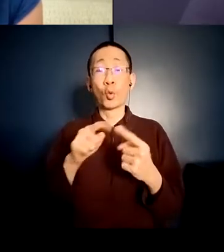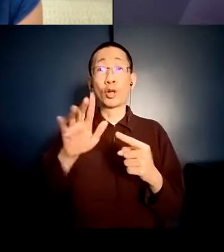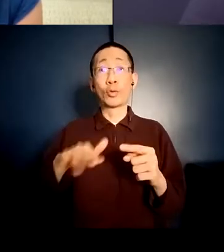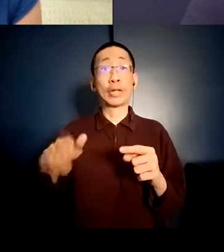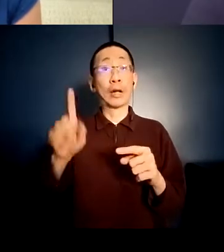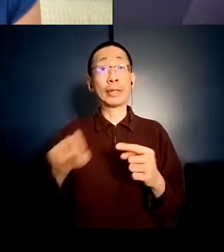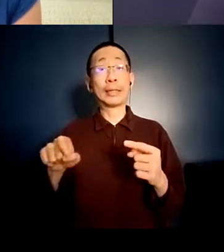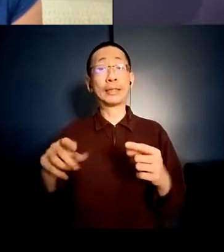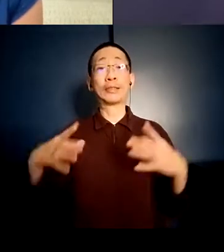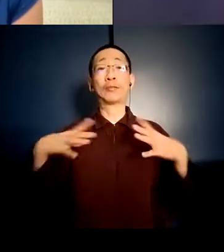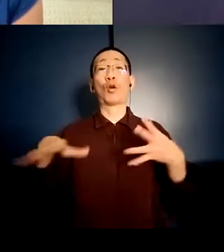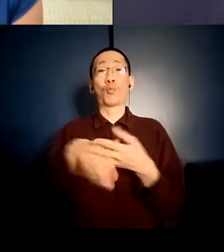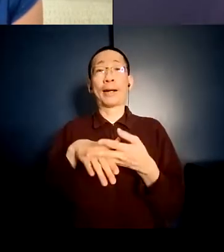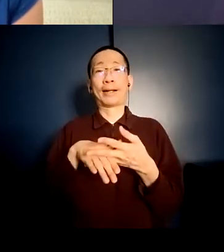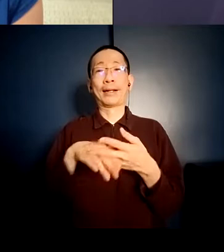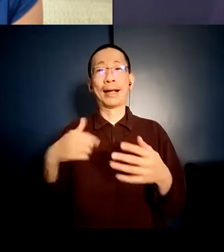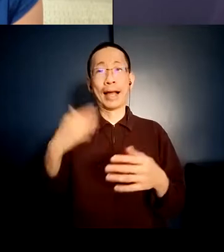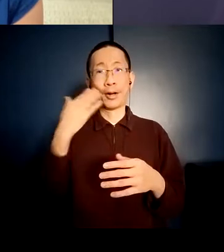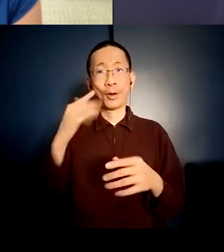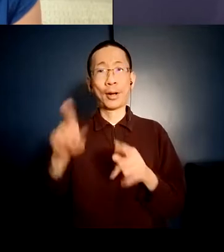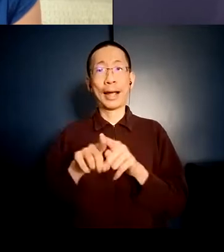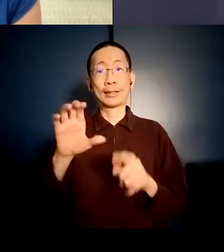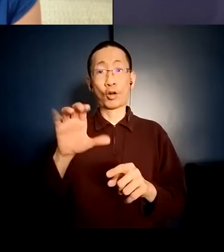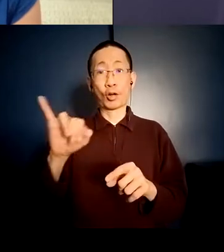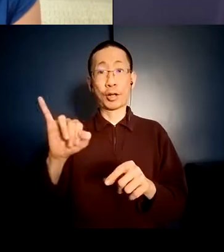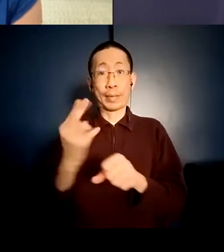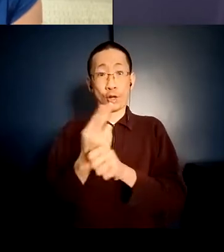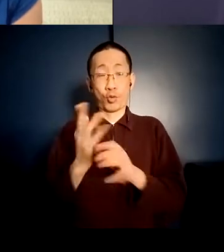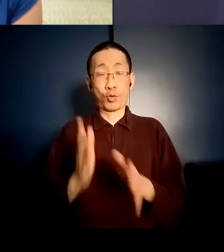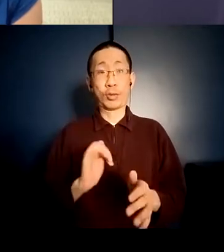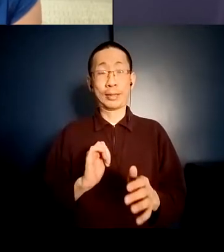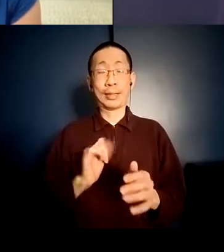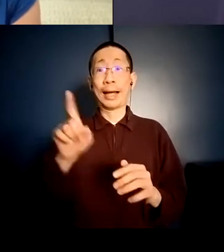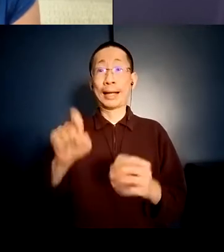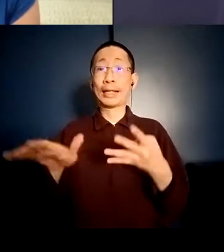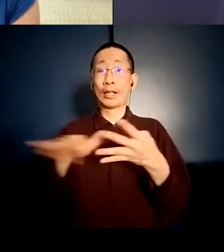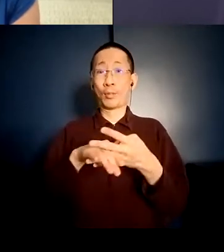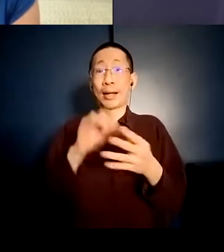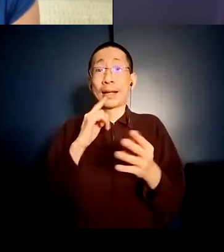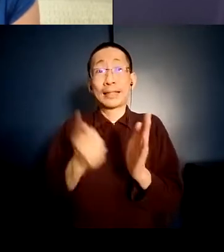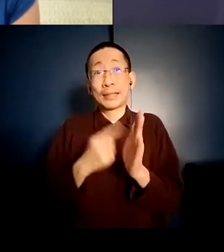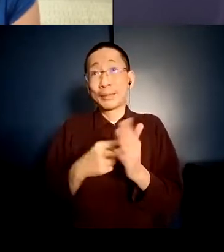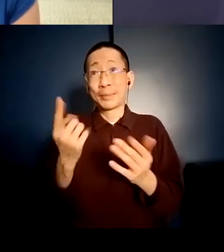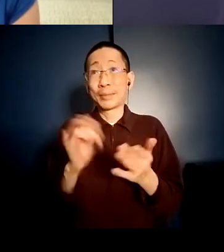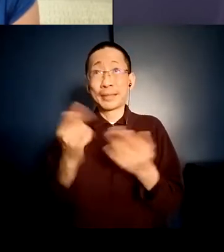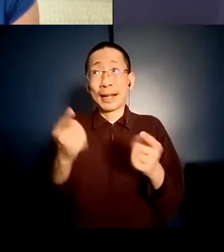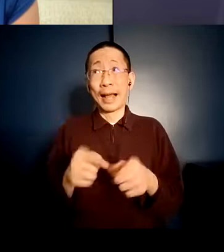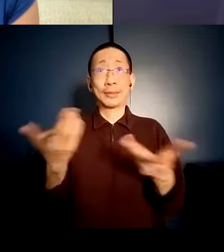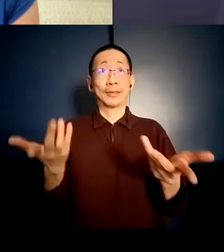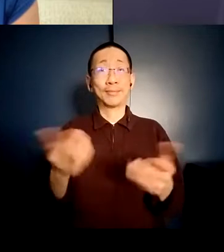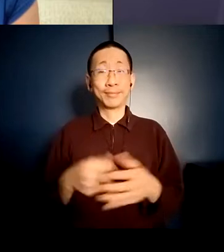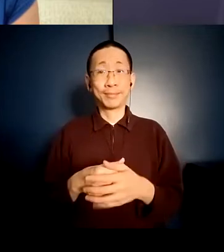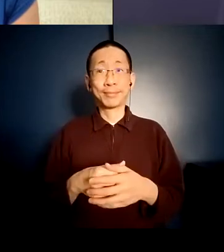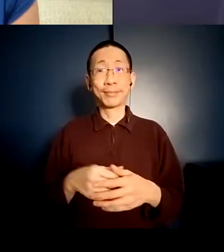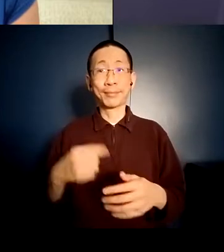break. I know as a cochlear implant user that needing a break is something that sometimes happens.